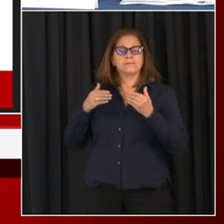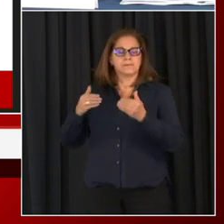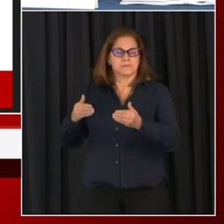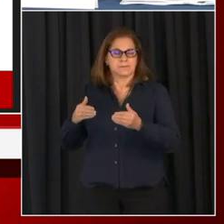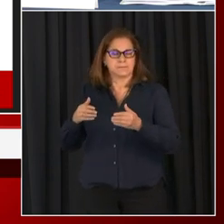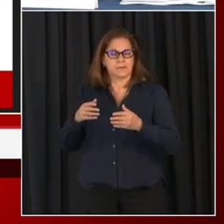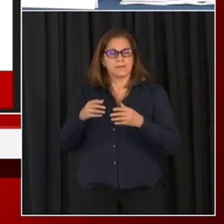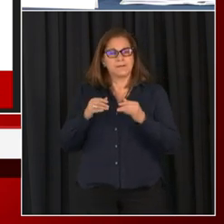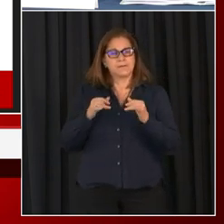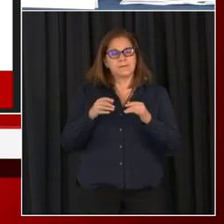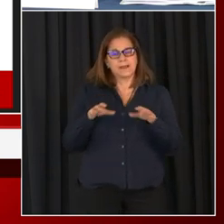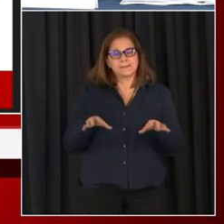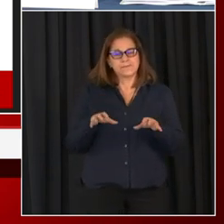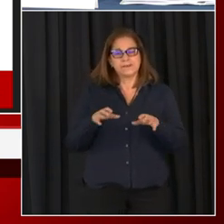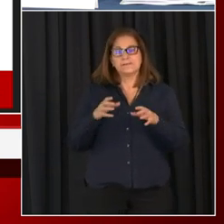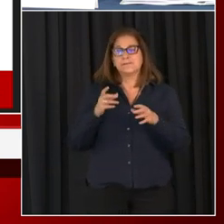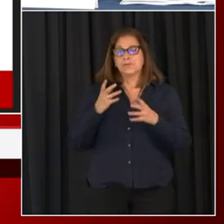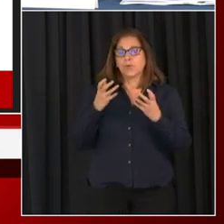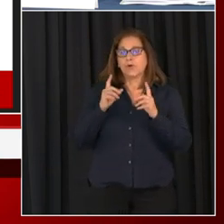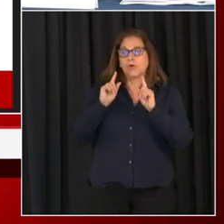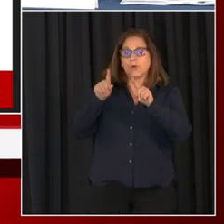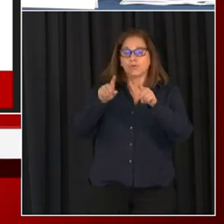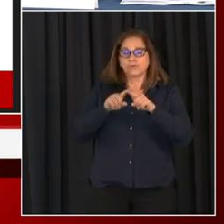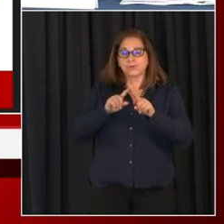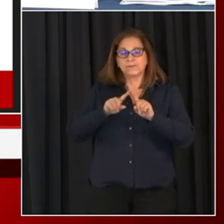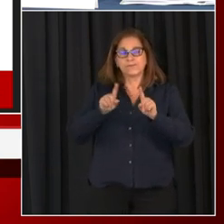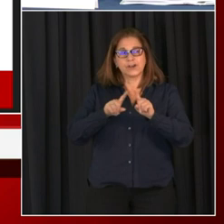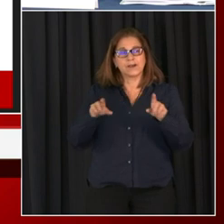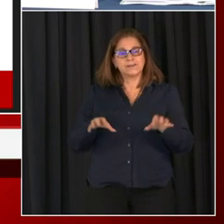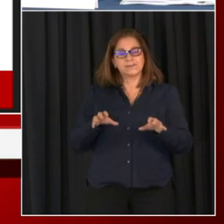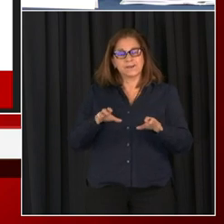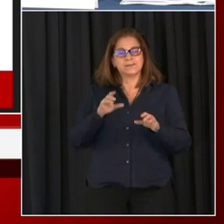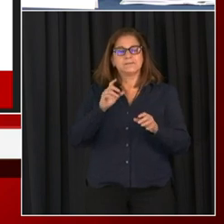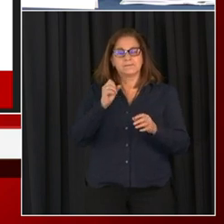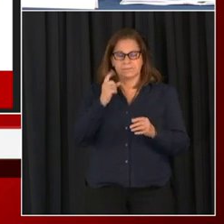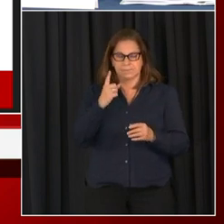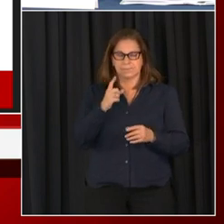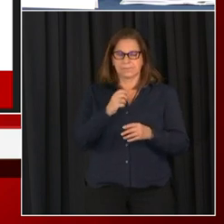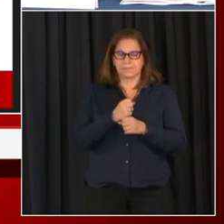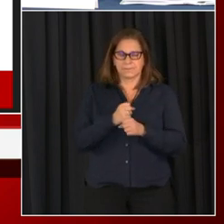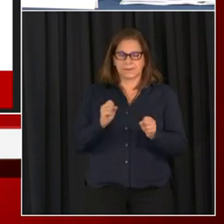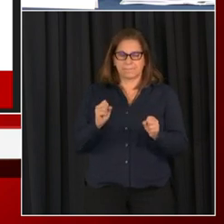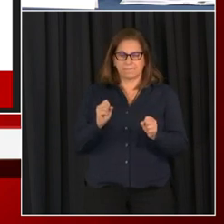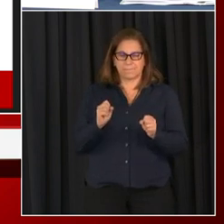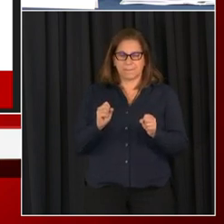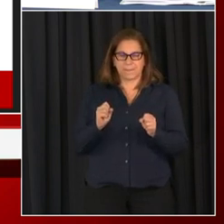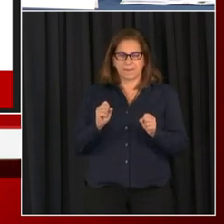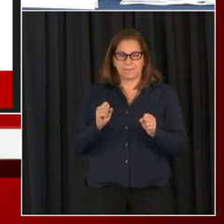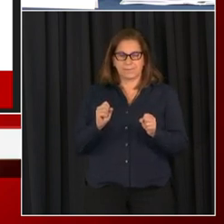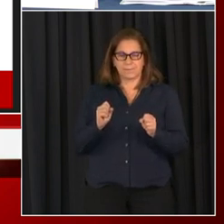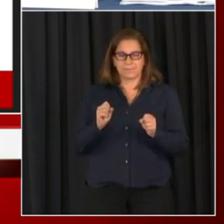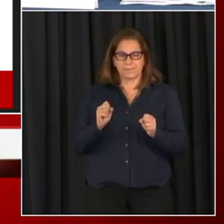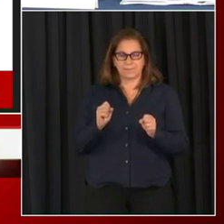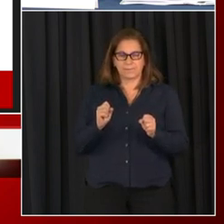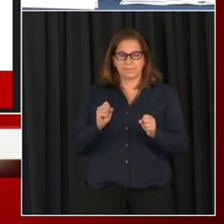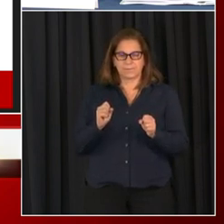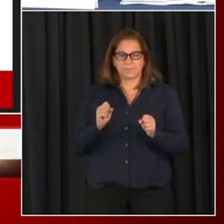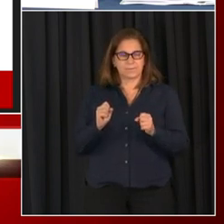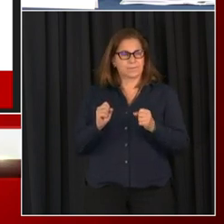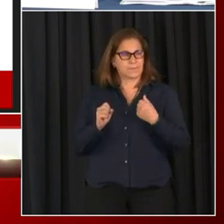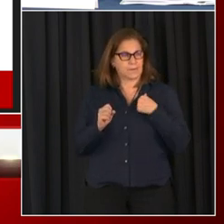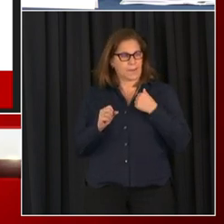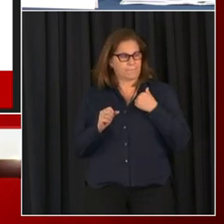social activities, having more opportunities for exposure, and then participated in air travel while they were